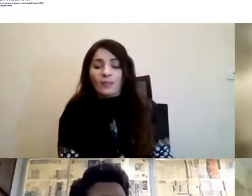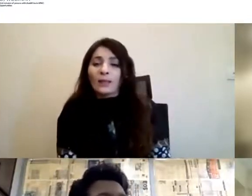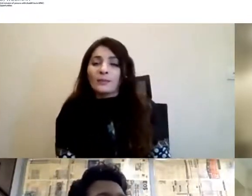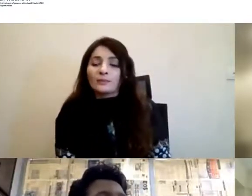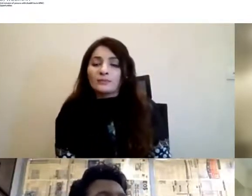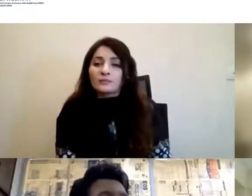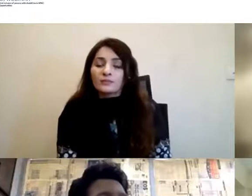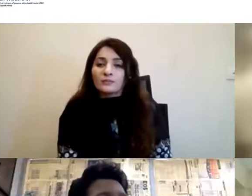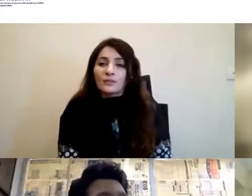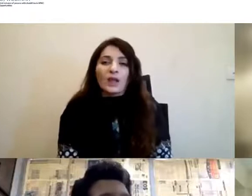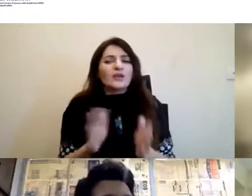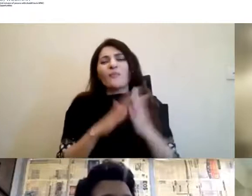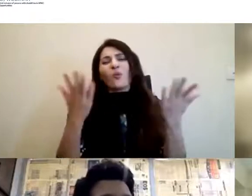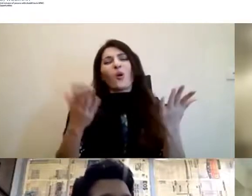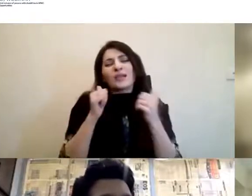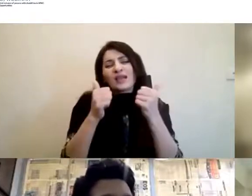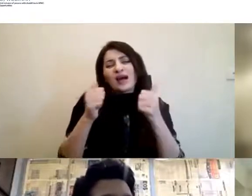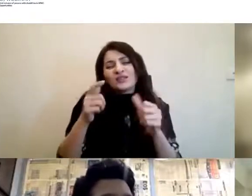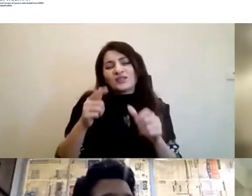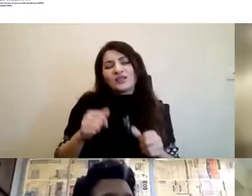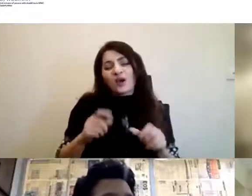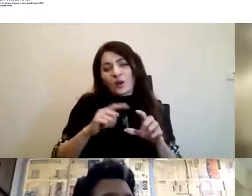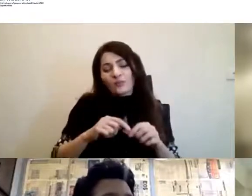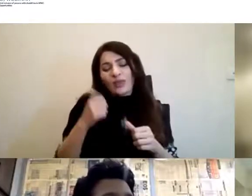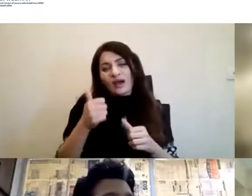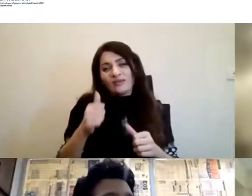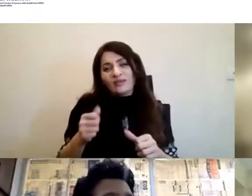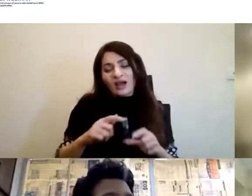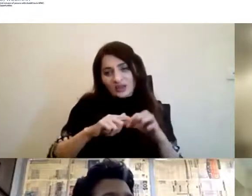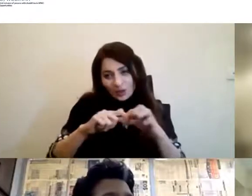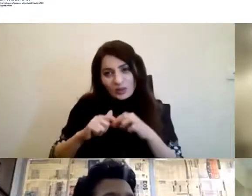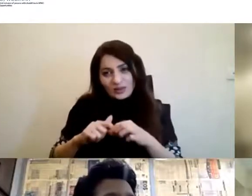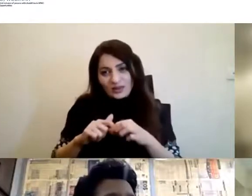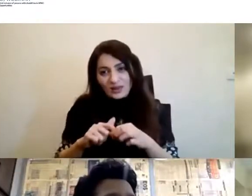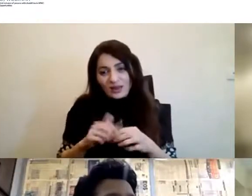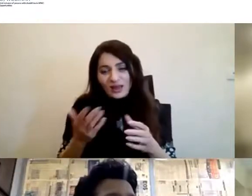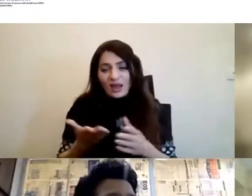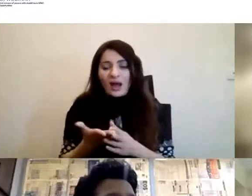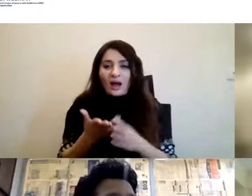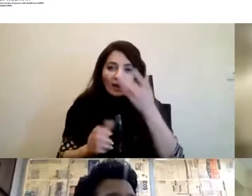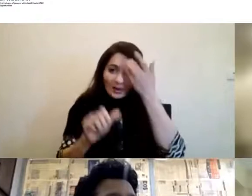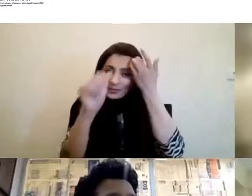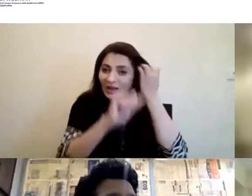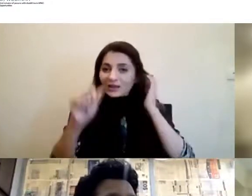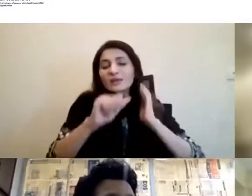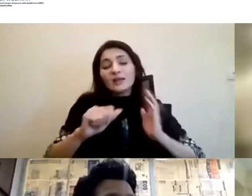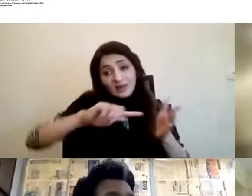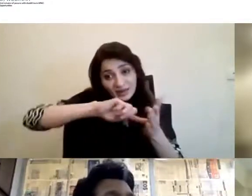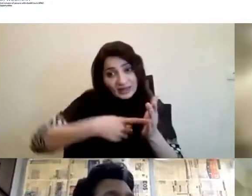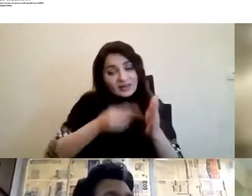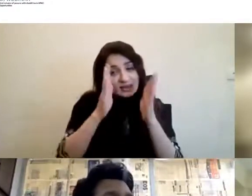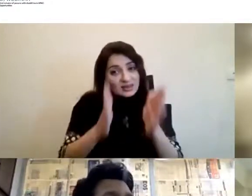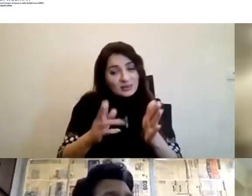That's a very interesting question. That if we talk about the holistic, the Asian tech ecosystem, now